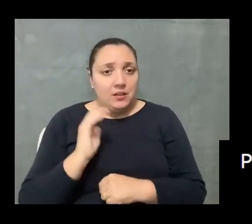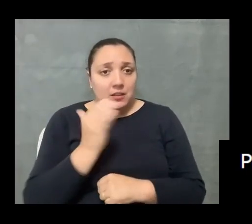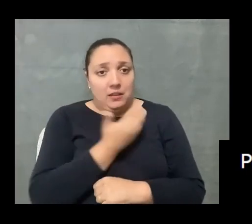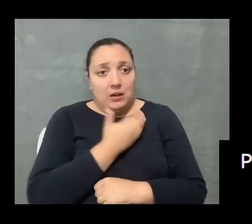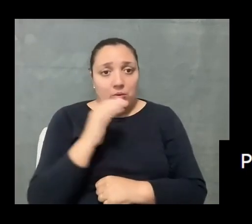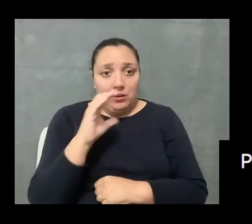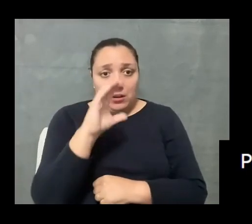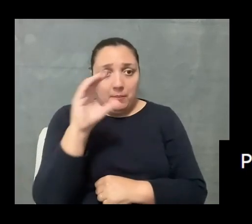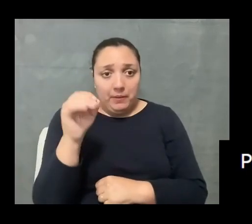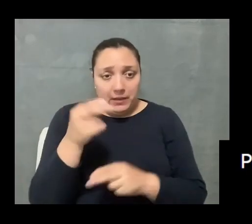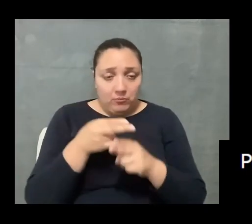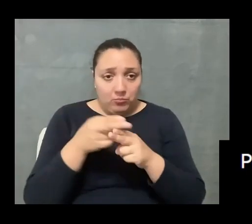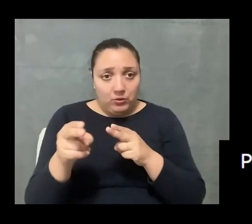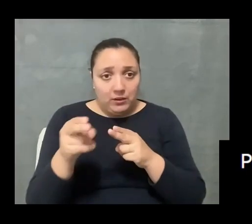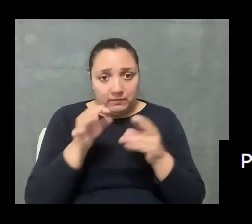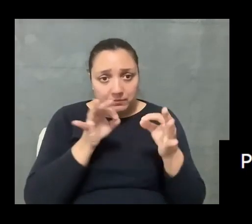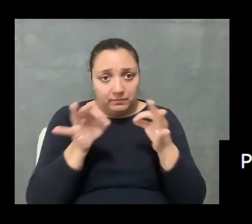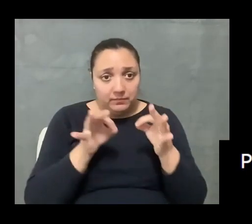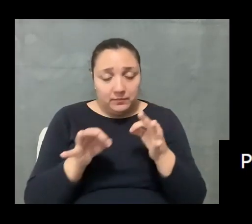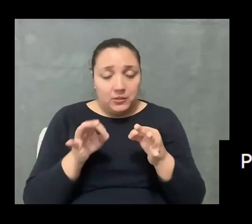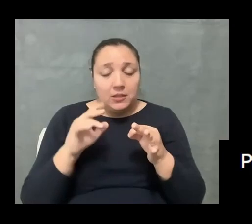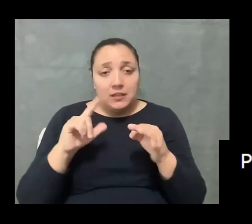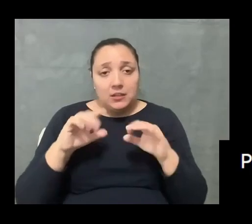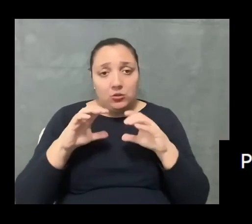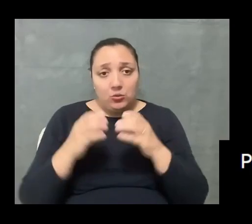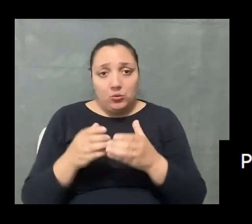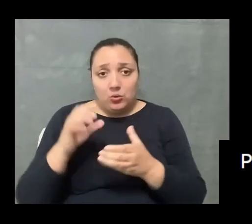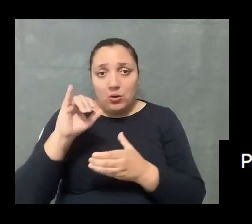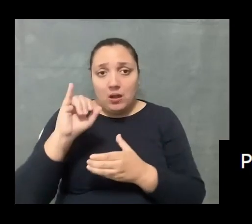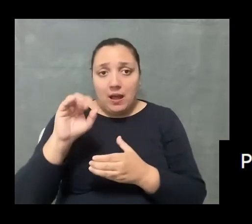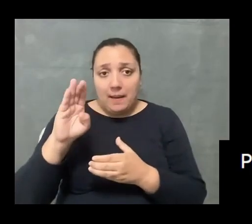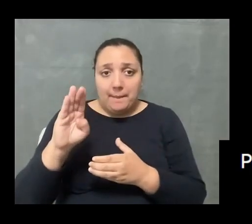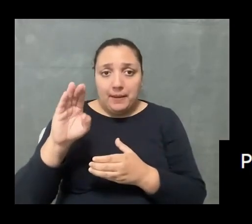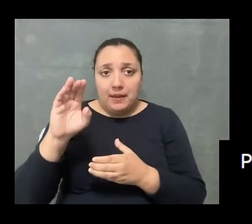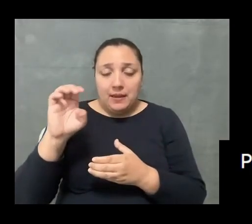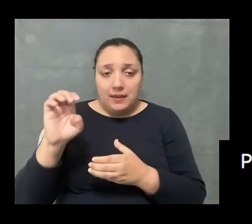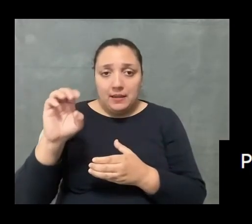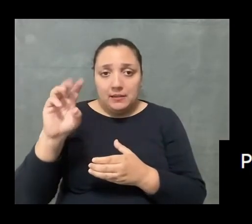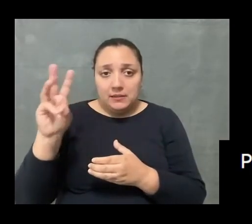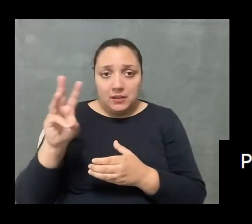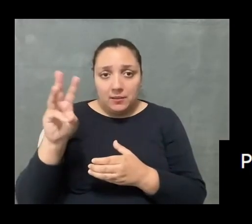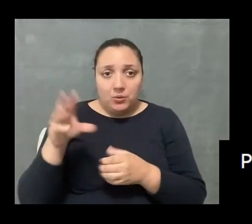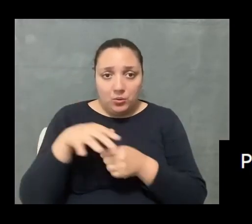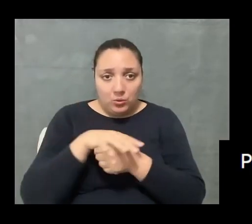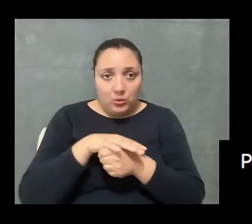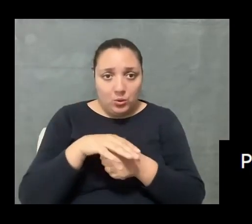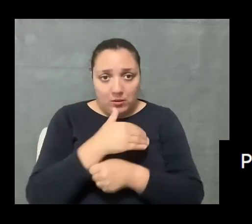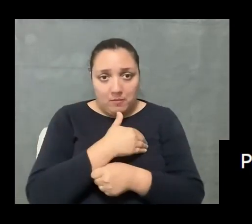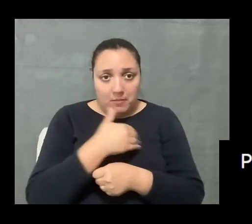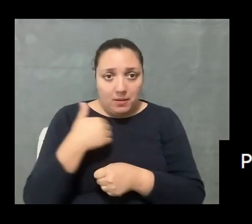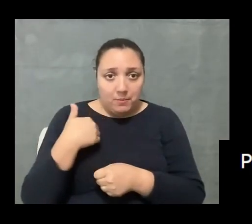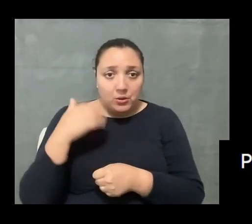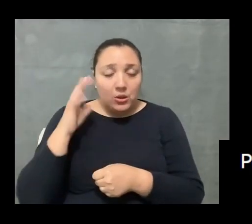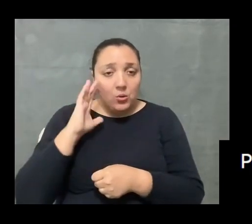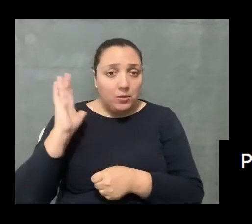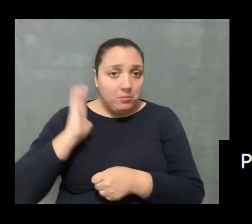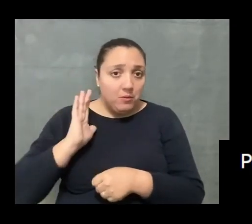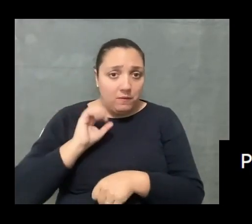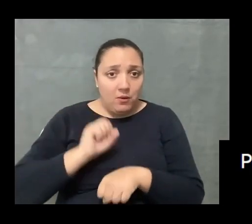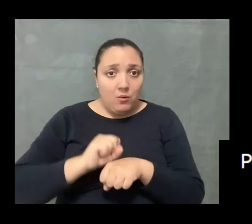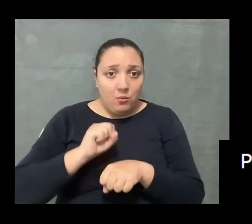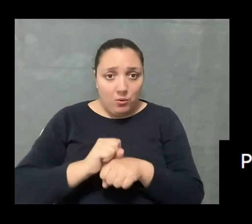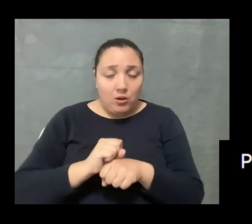go over it, we are a group of IBEW Local 3 members, worked for the cable company Time Warner Cable before Spectrum took